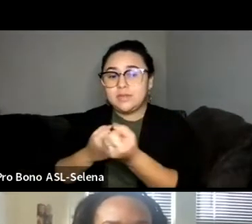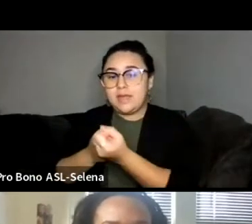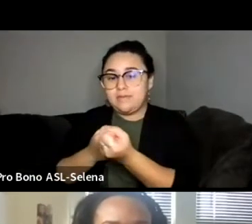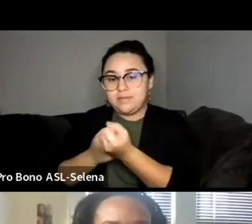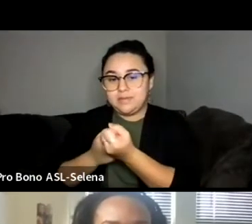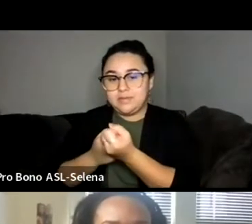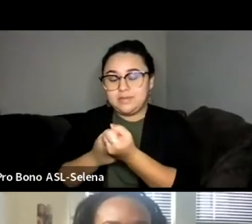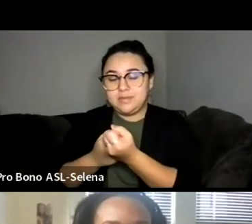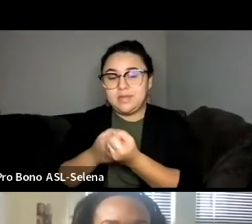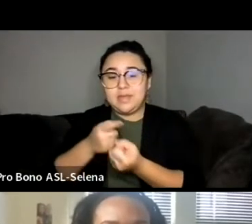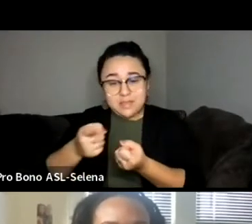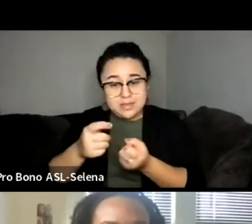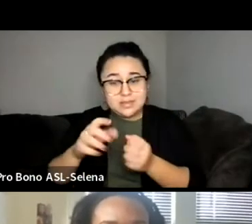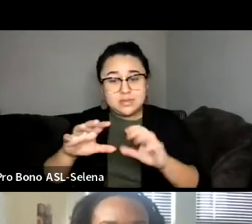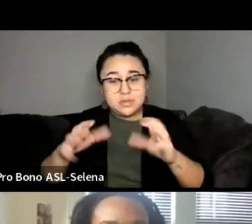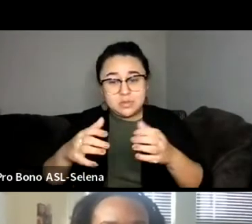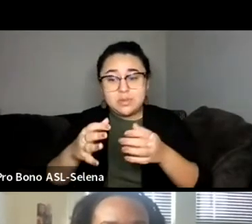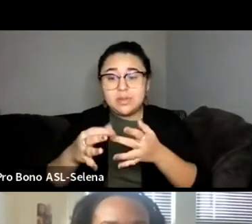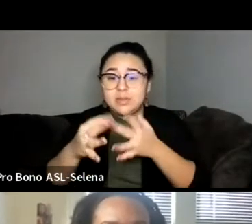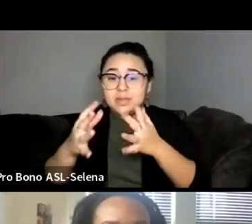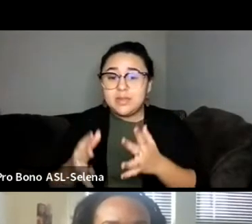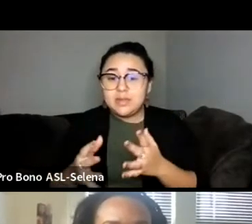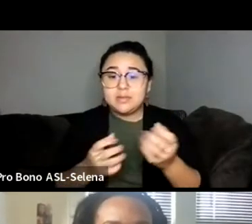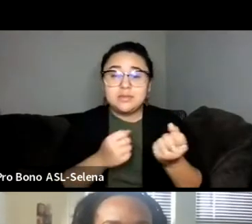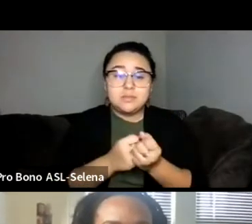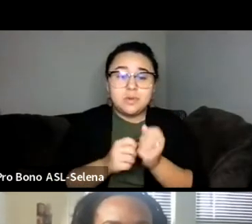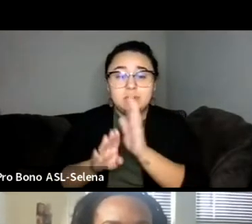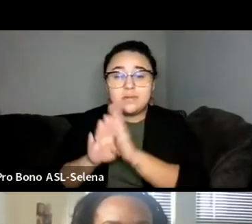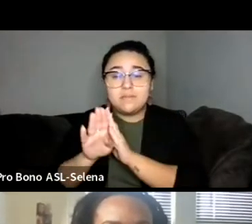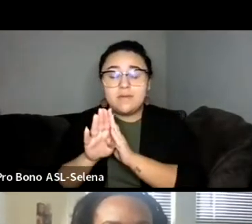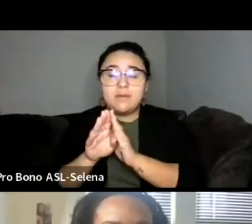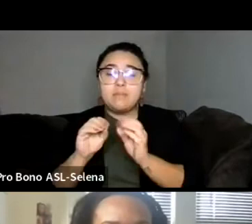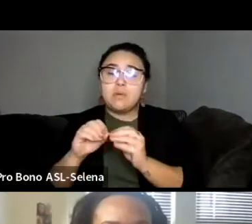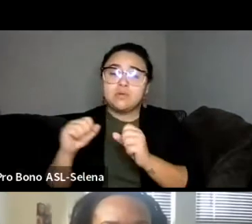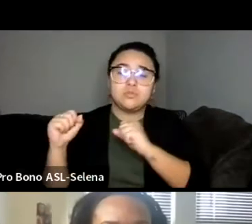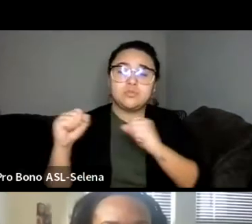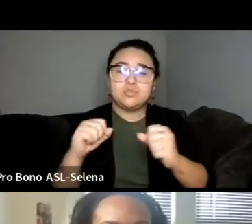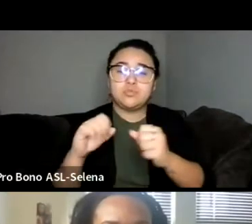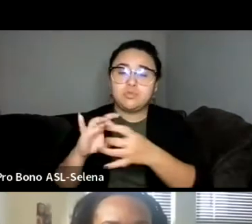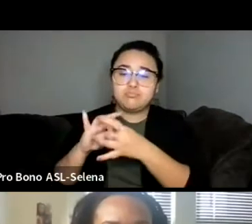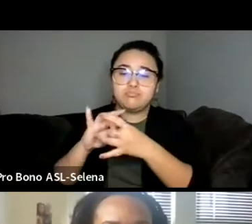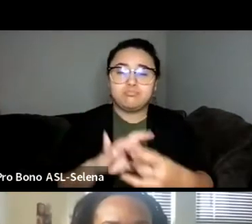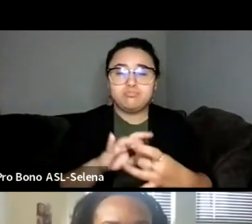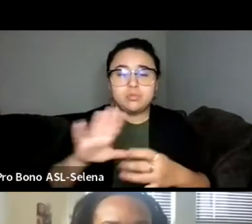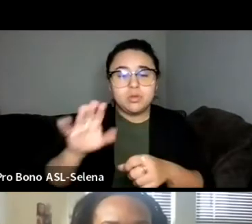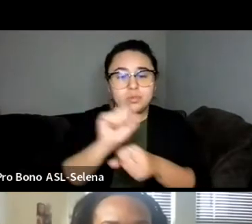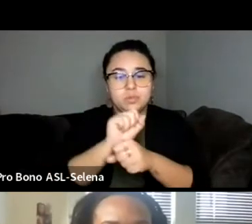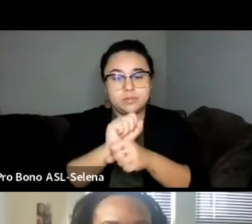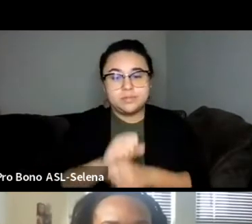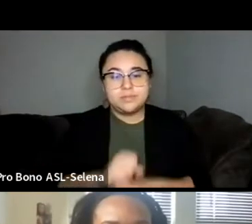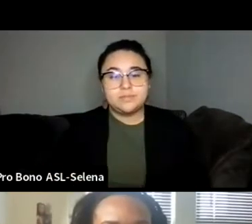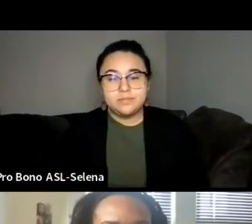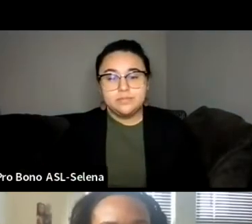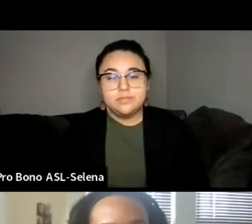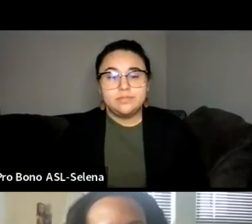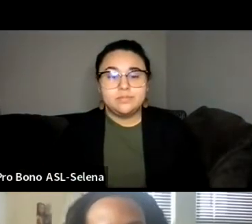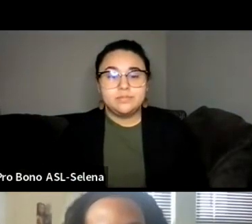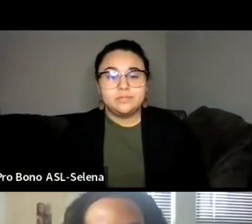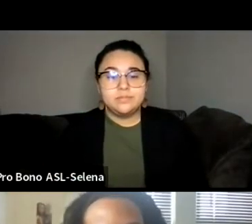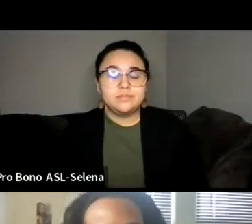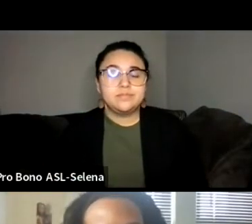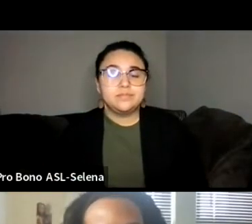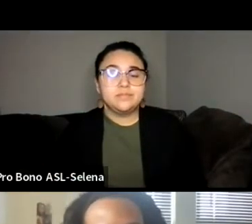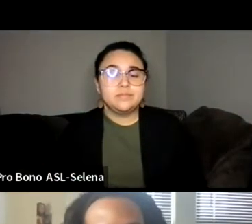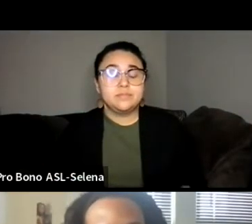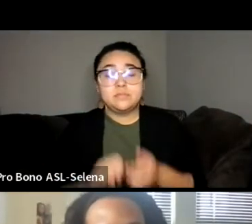continues to support, develop, and deepen their work based on a level of care